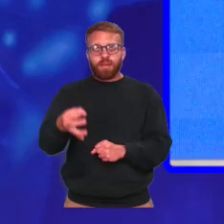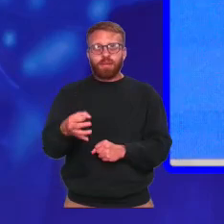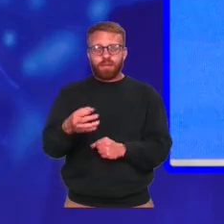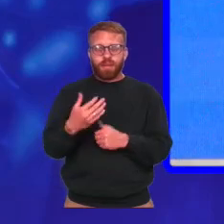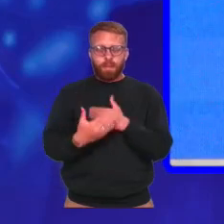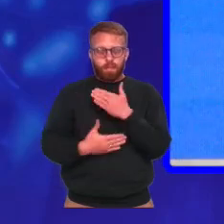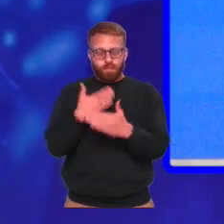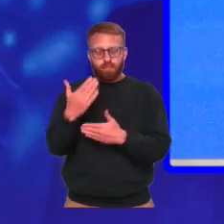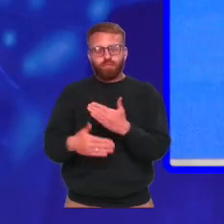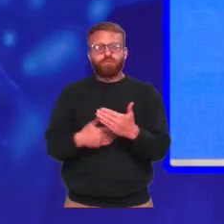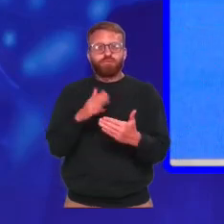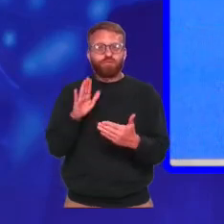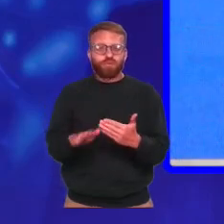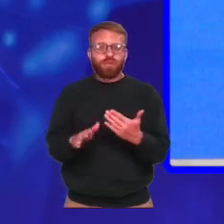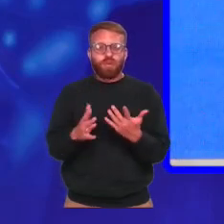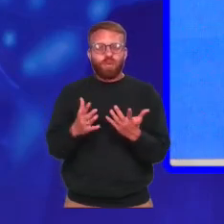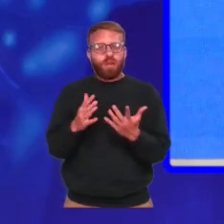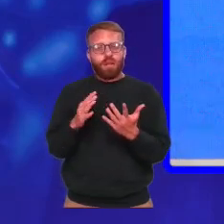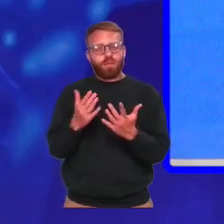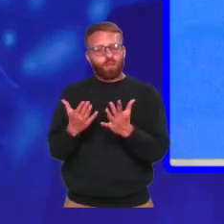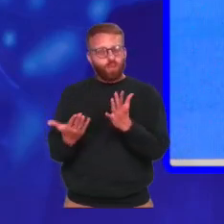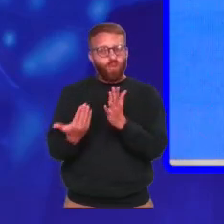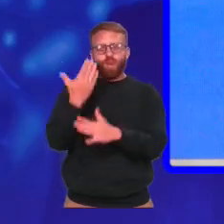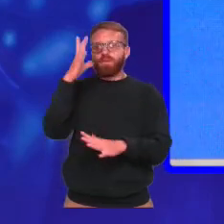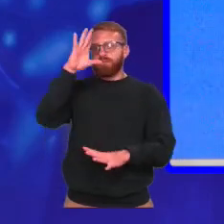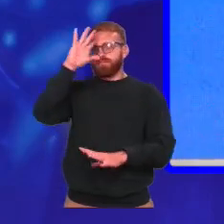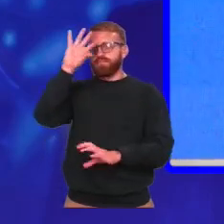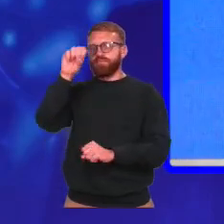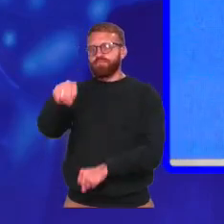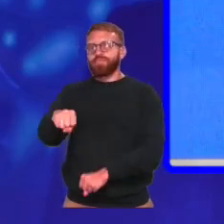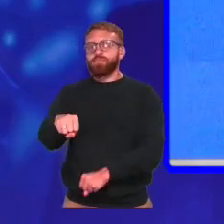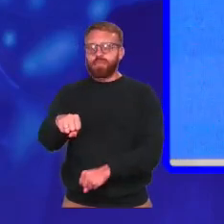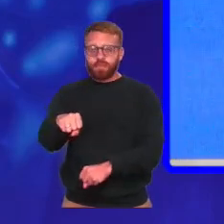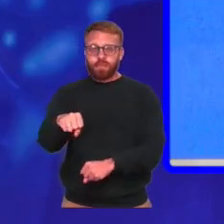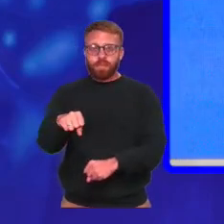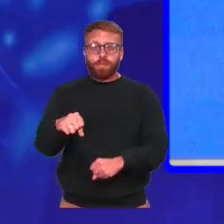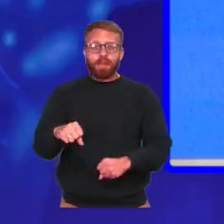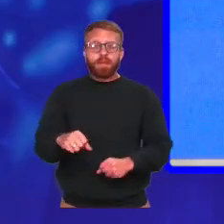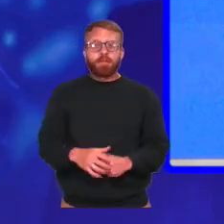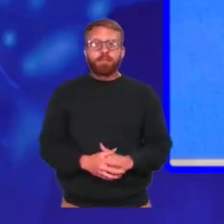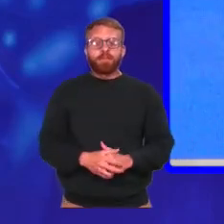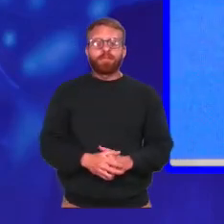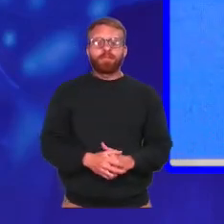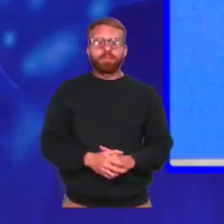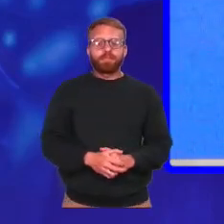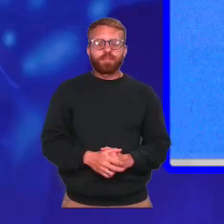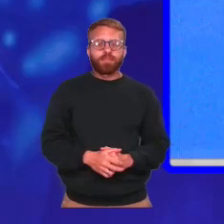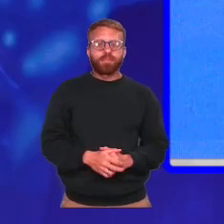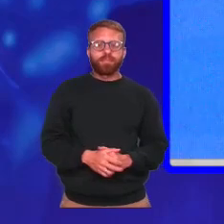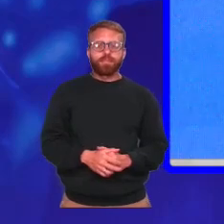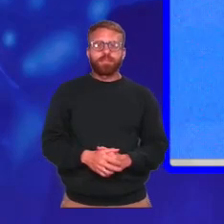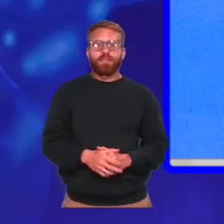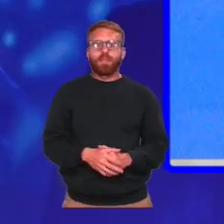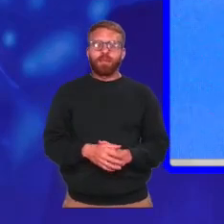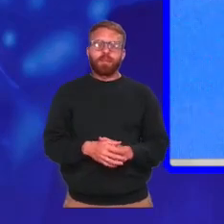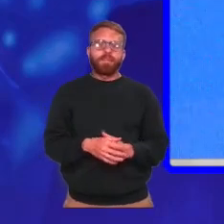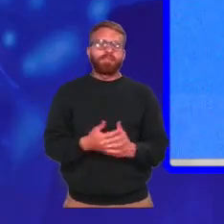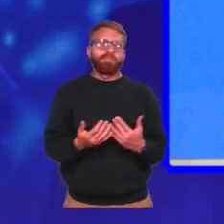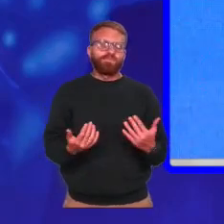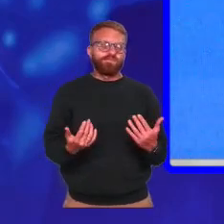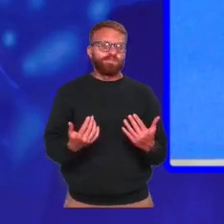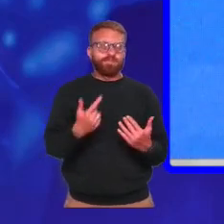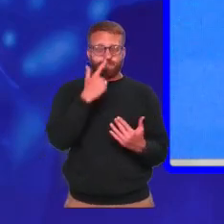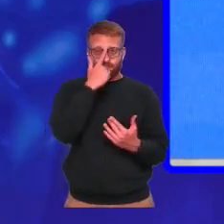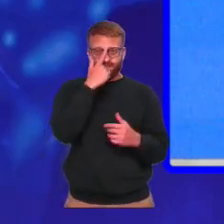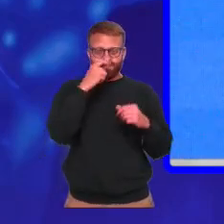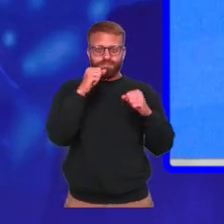Also creating new capabilities. Like, we didn't have to worry about, well, we wanted the game to look really well on hardware for